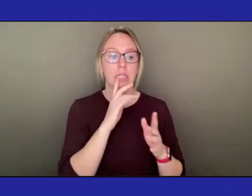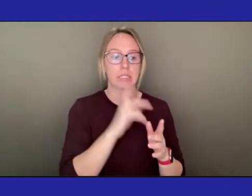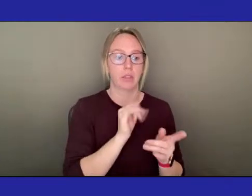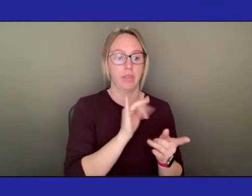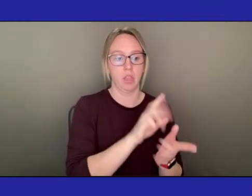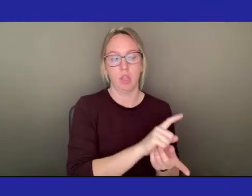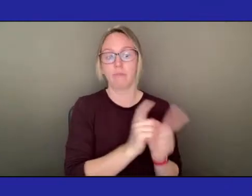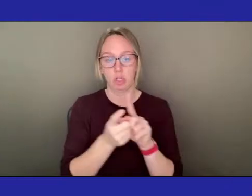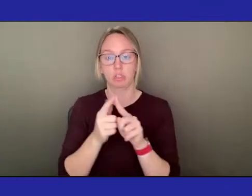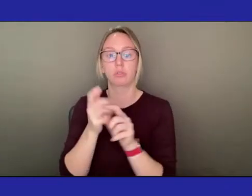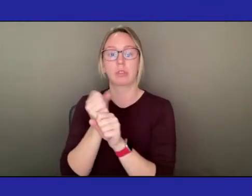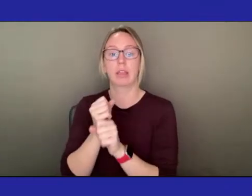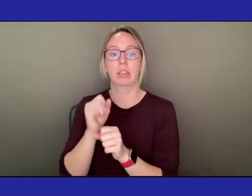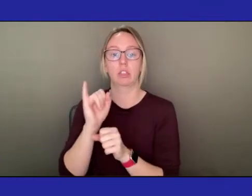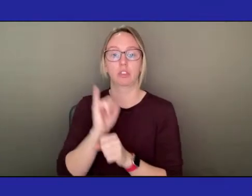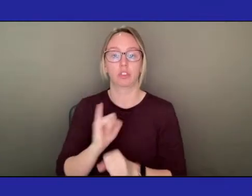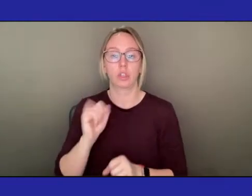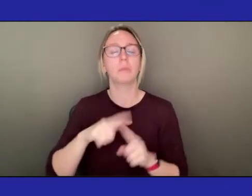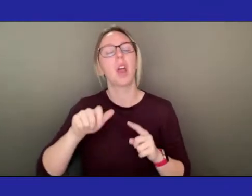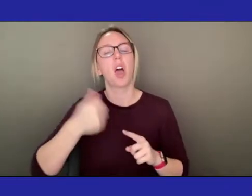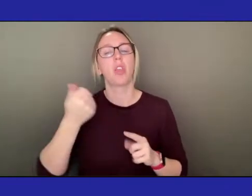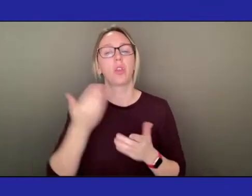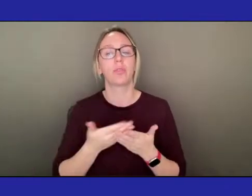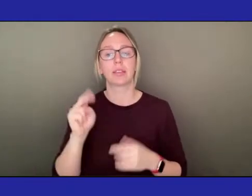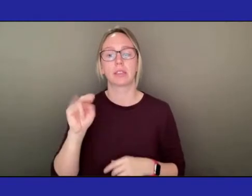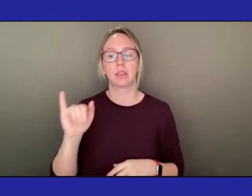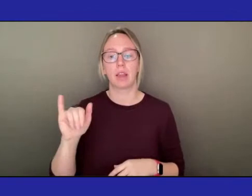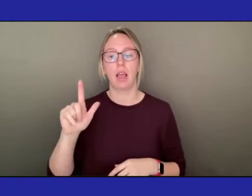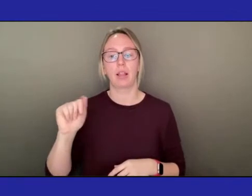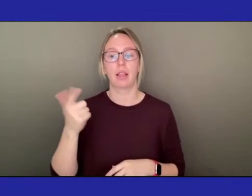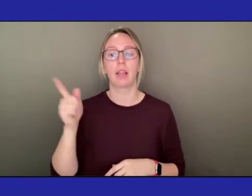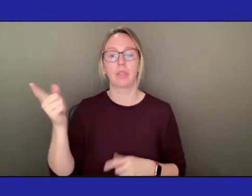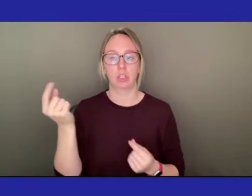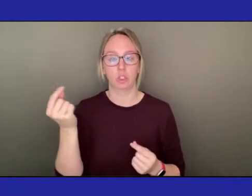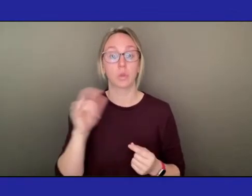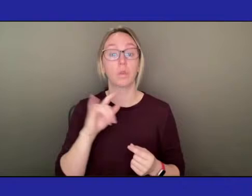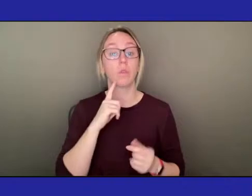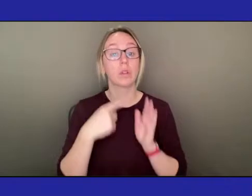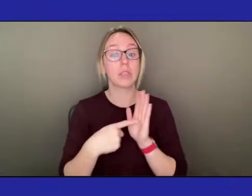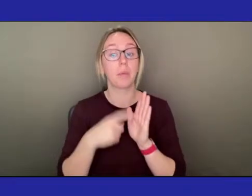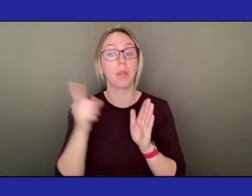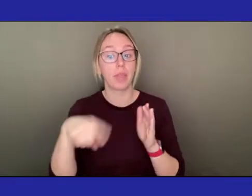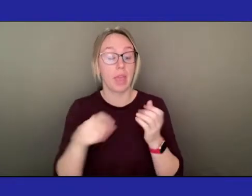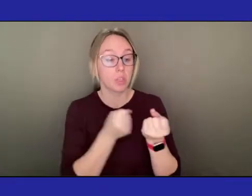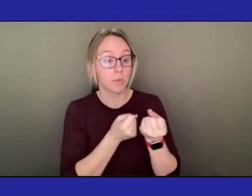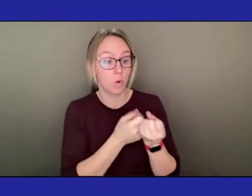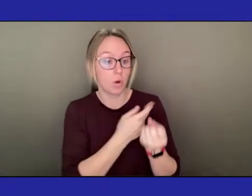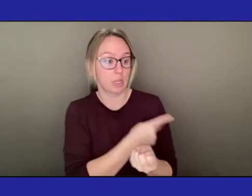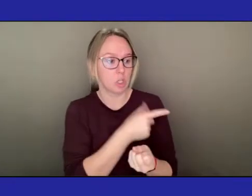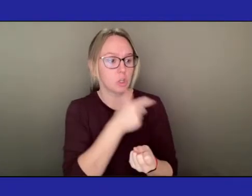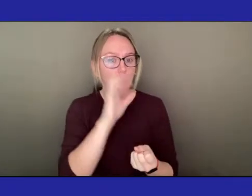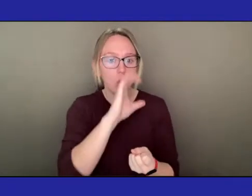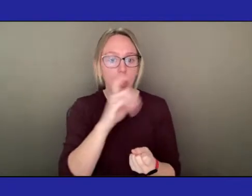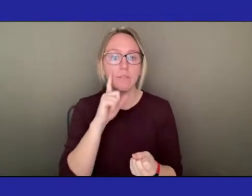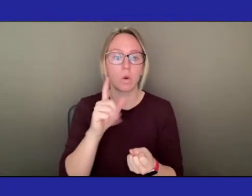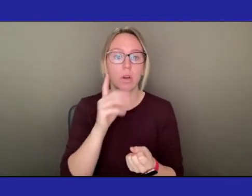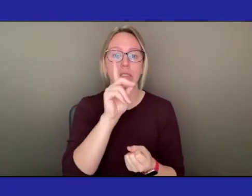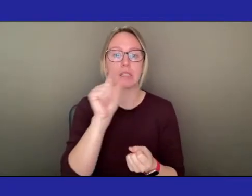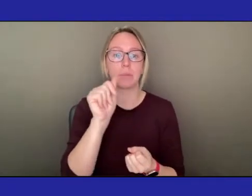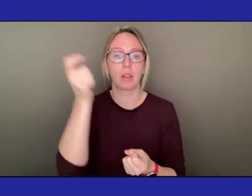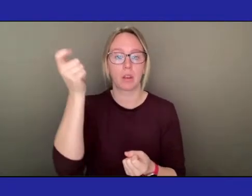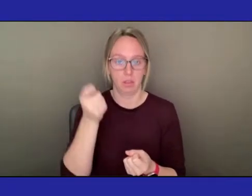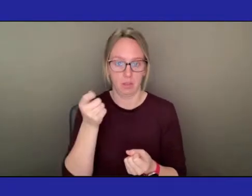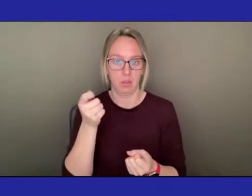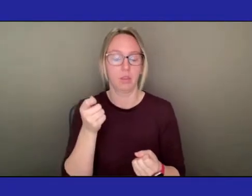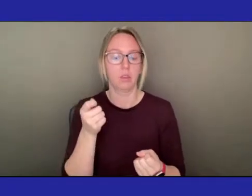other things that NILAG does, like support patients who are seeking disability and being able to appeal